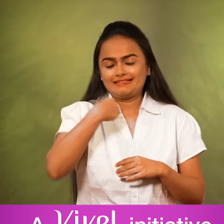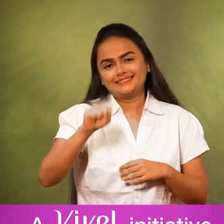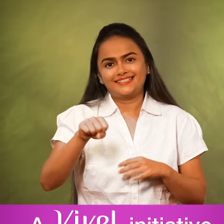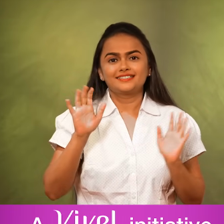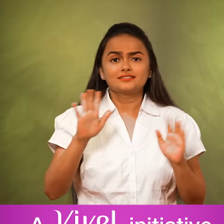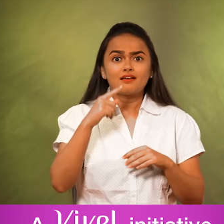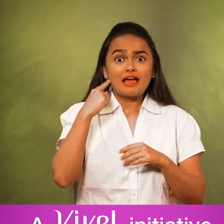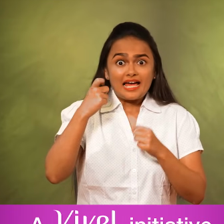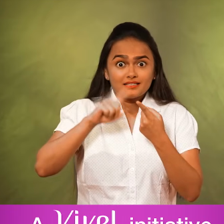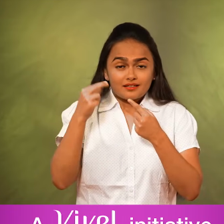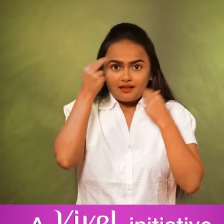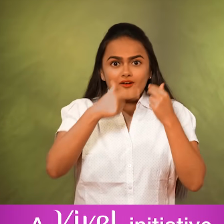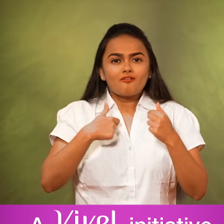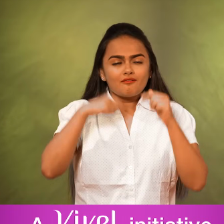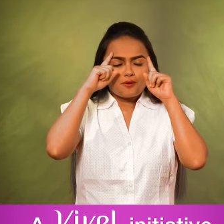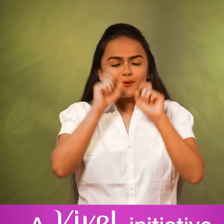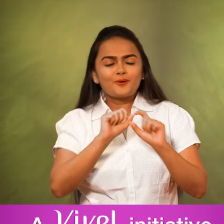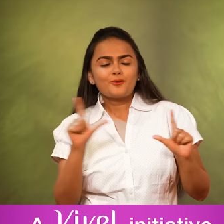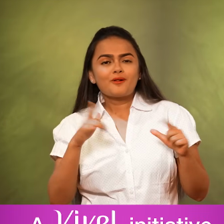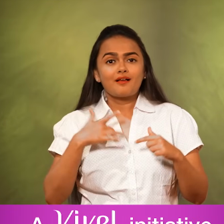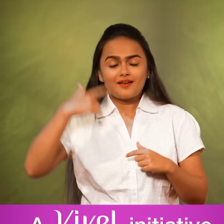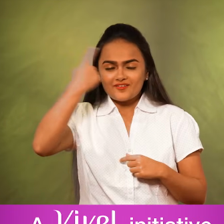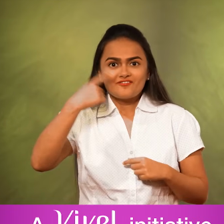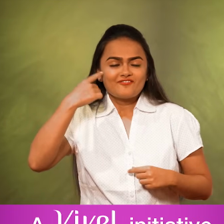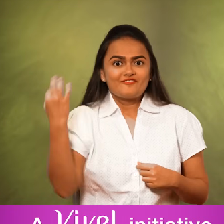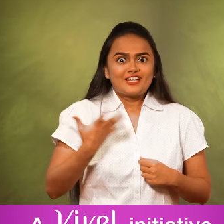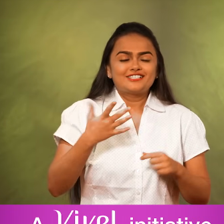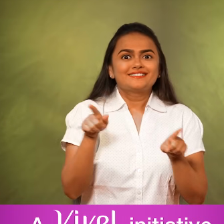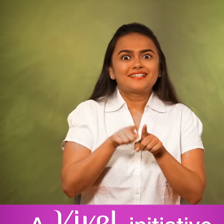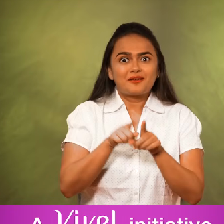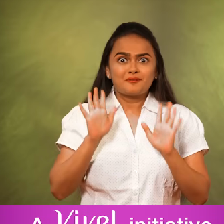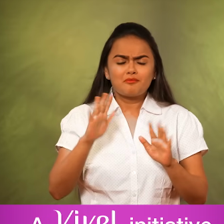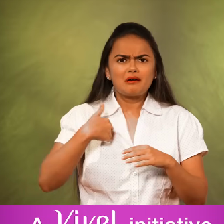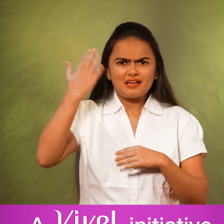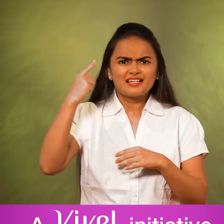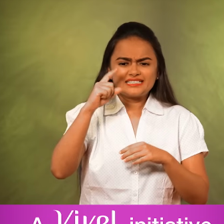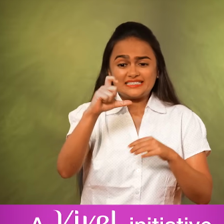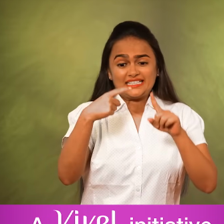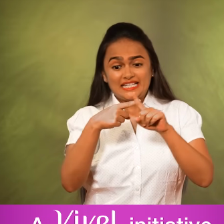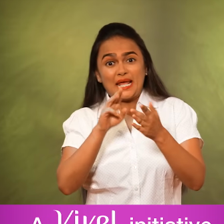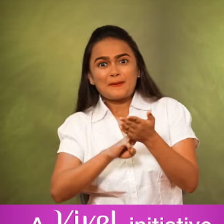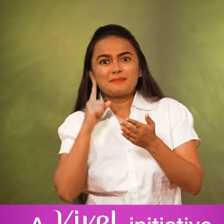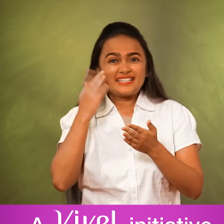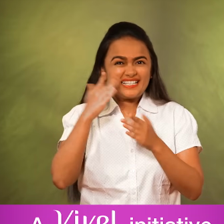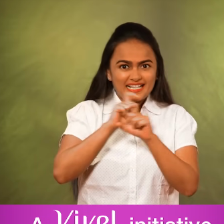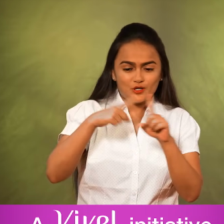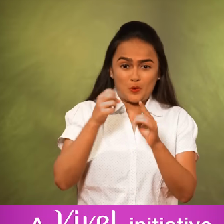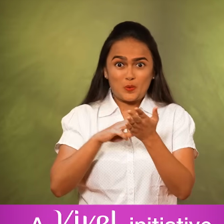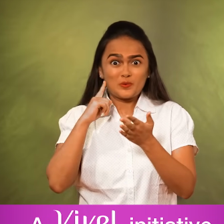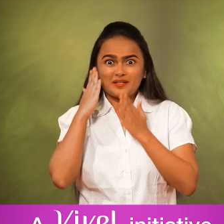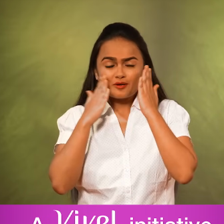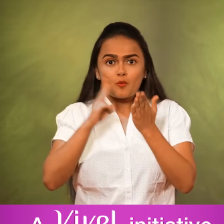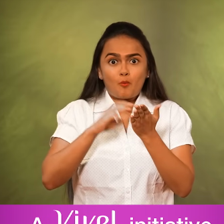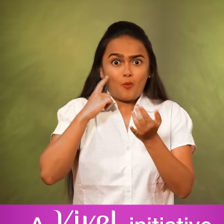catching it or not, but yes, it is red. But this ice on face thing is so relaxing and like so refreshing. So initially I never used to follow this